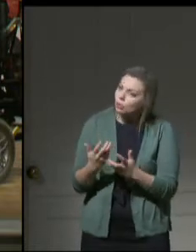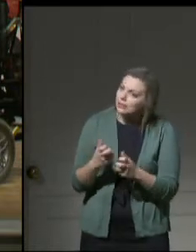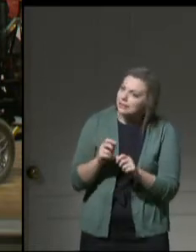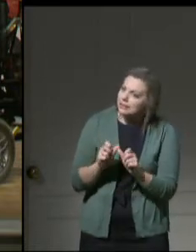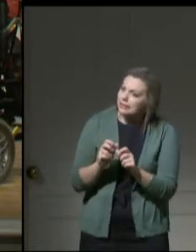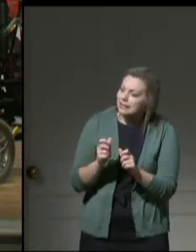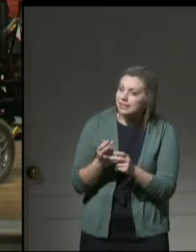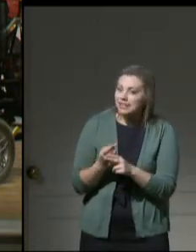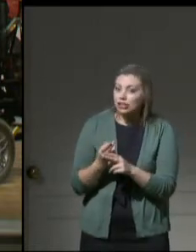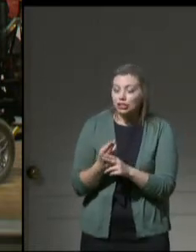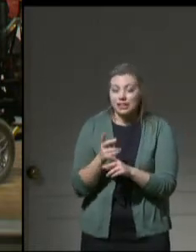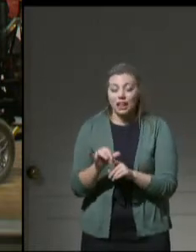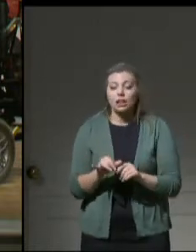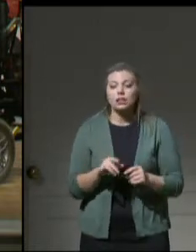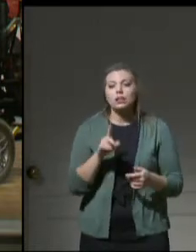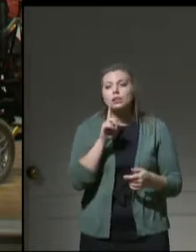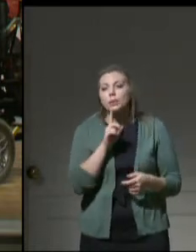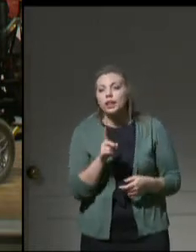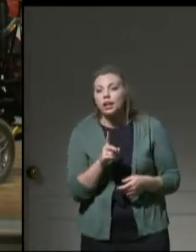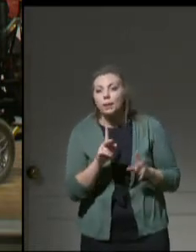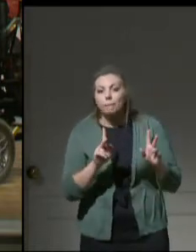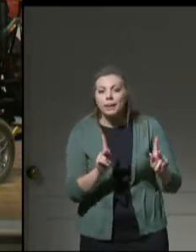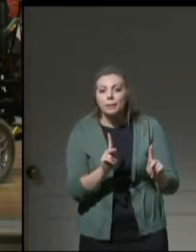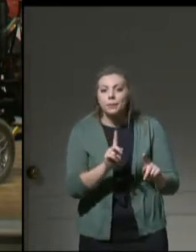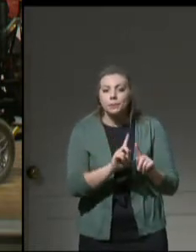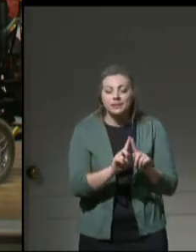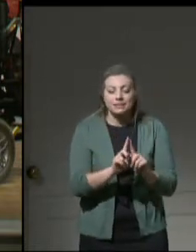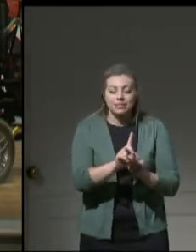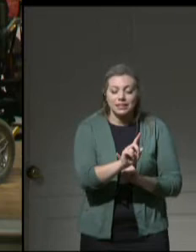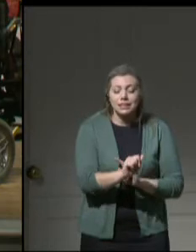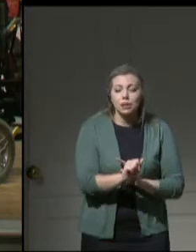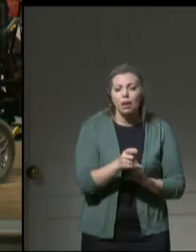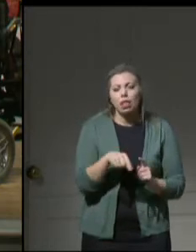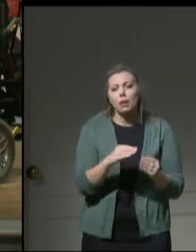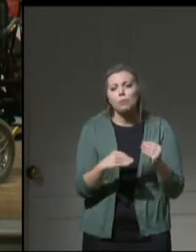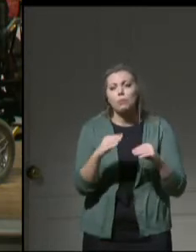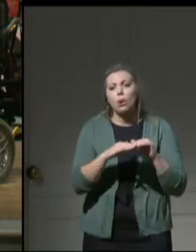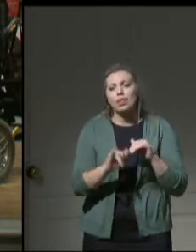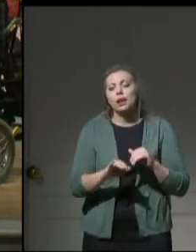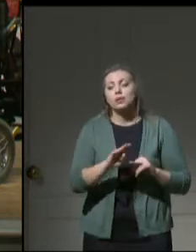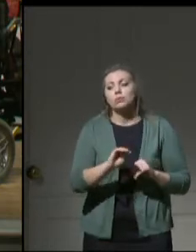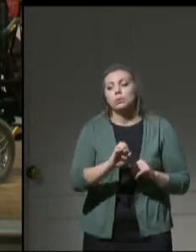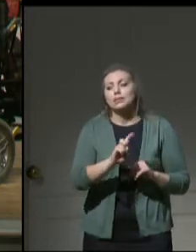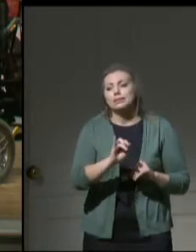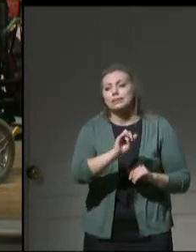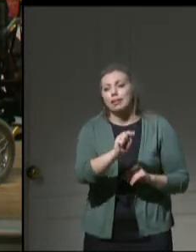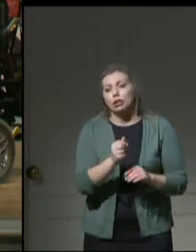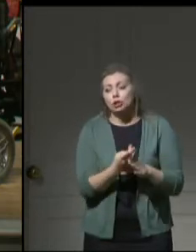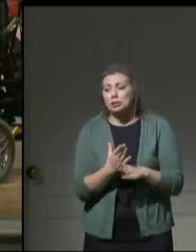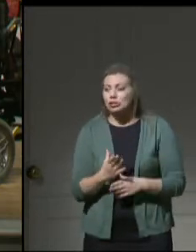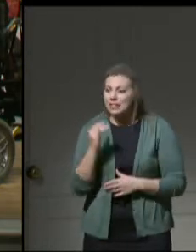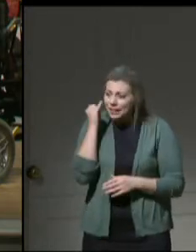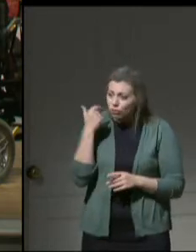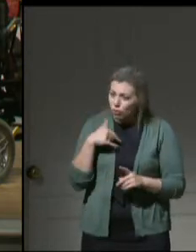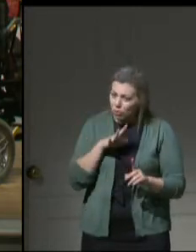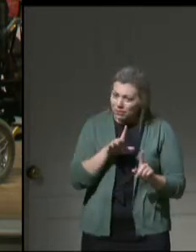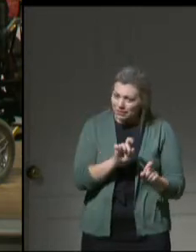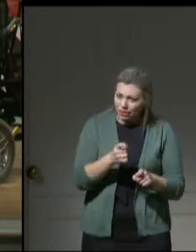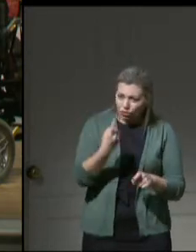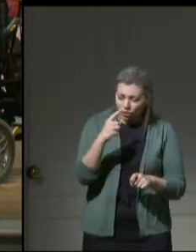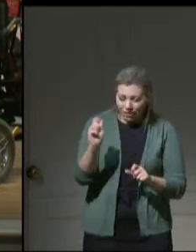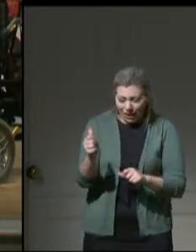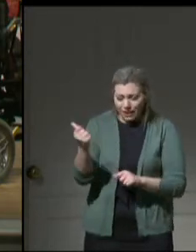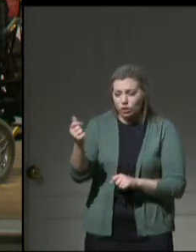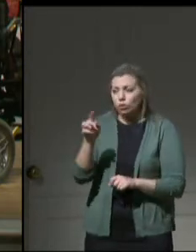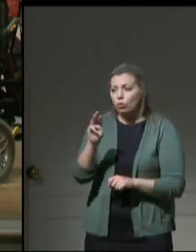add up to way more than a Mozilla user. So if we're gonna test a website for every browser out there, why wouldn't we do the same